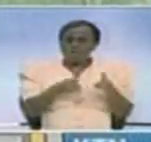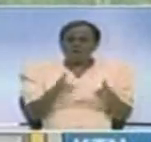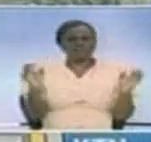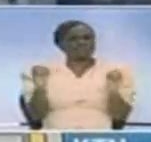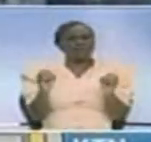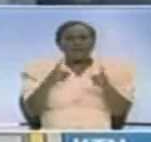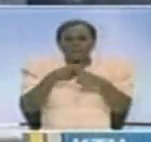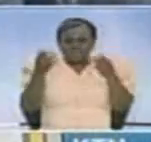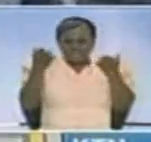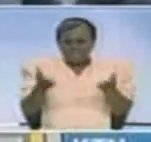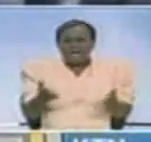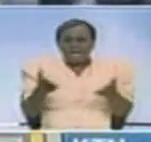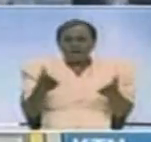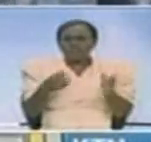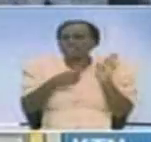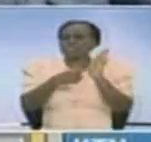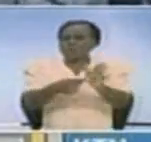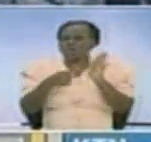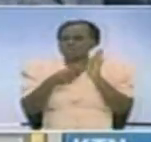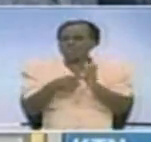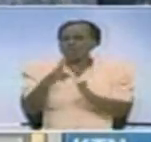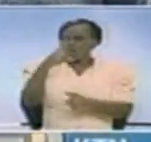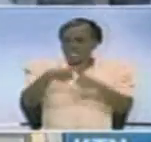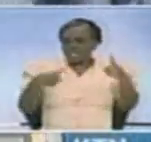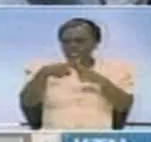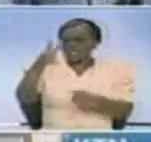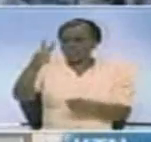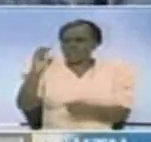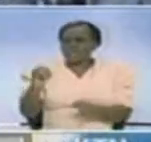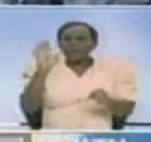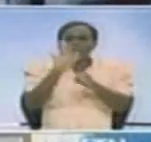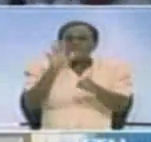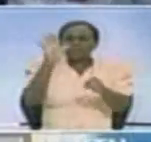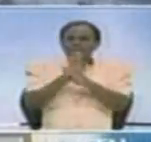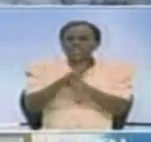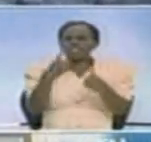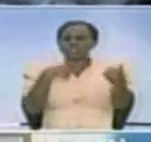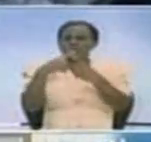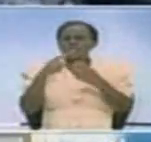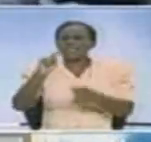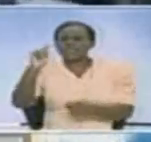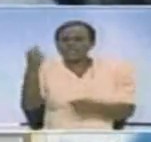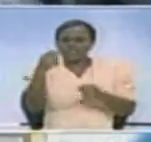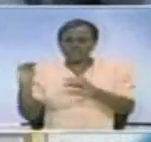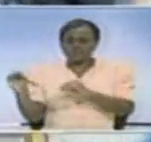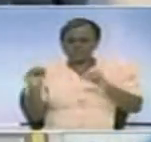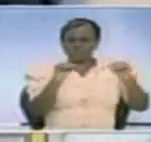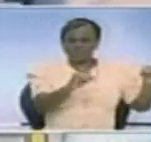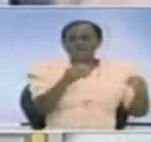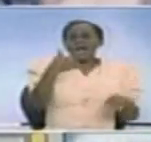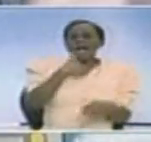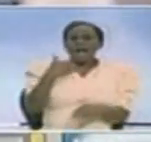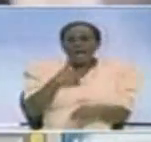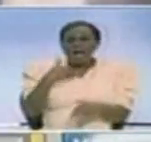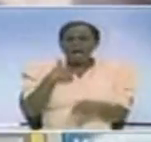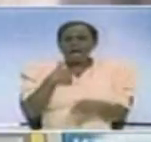although the demographic shift in the last 20 years has seen many so-called Kenyans moving to these areas inhabited